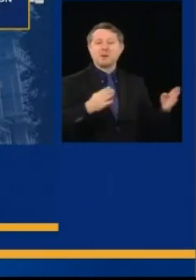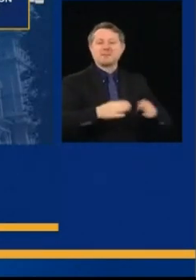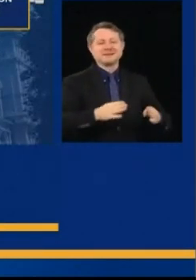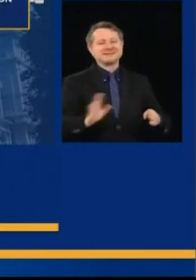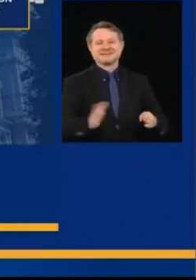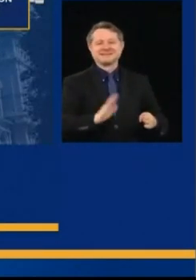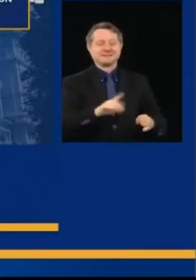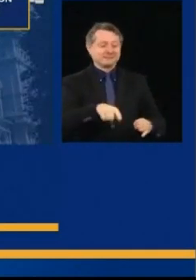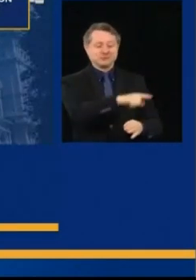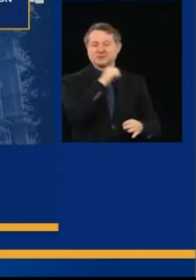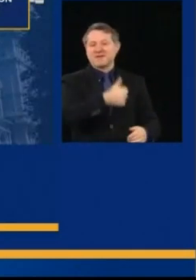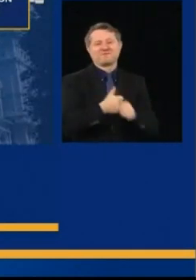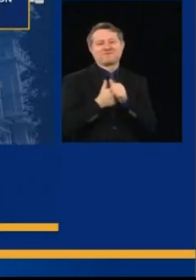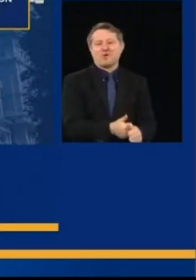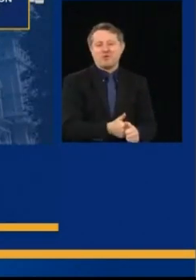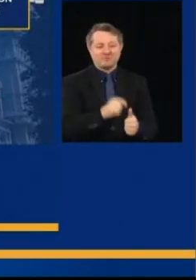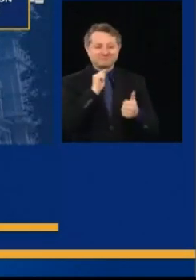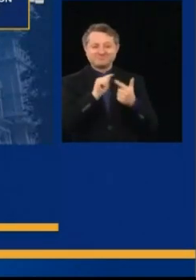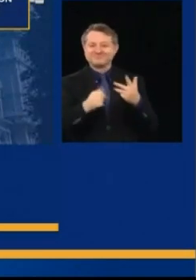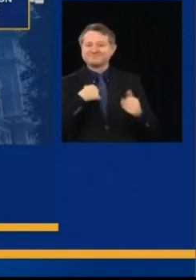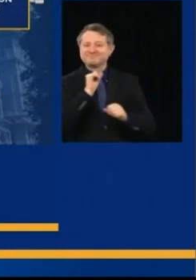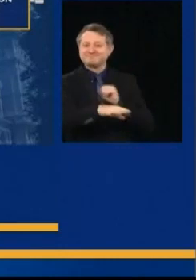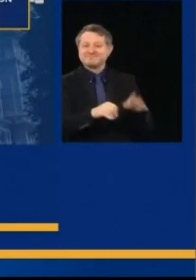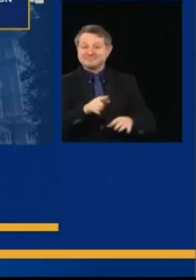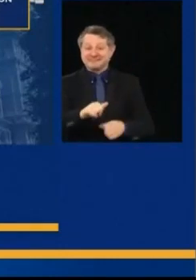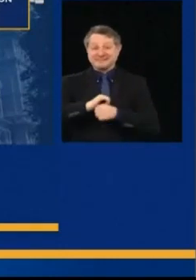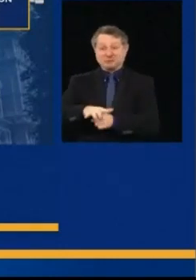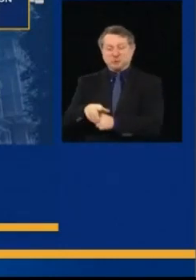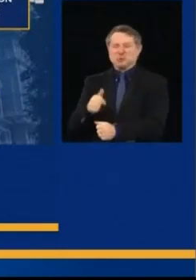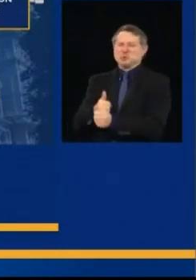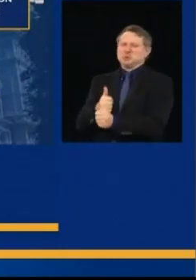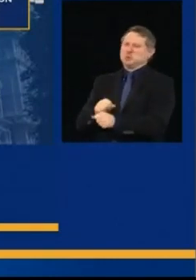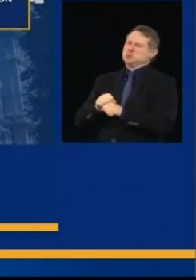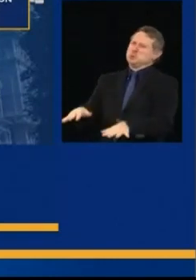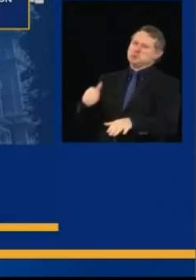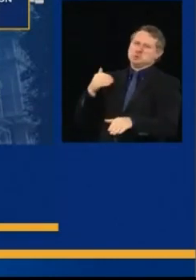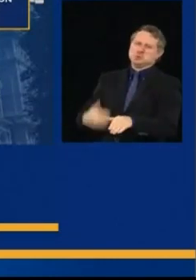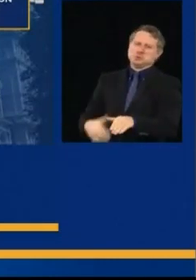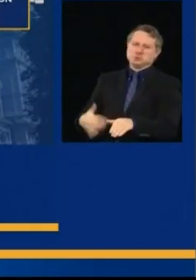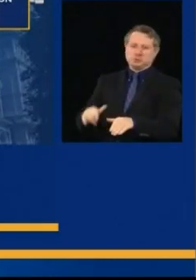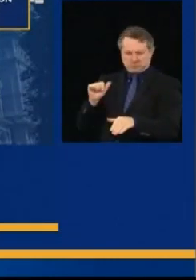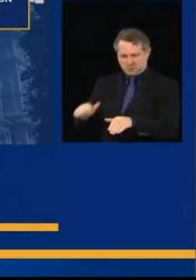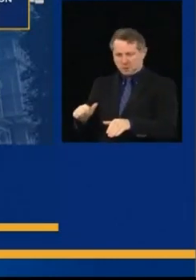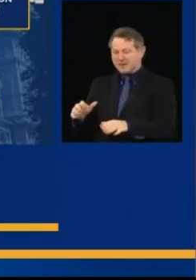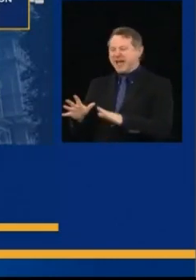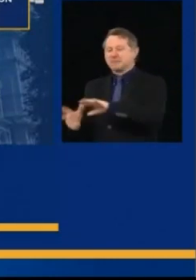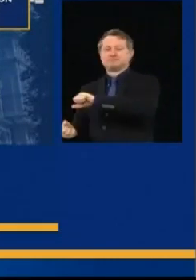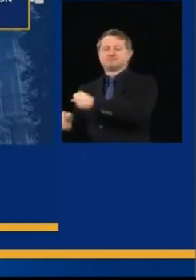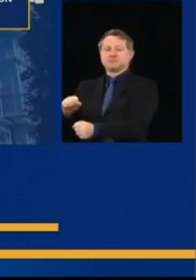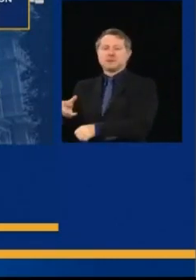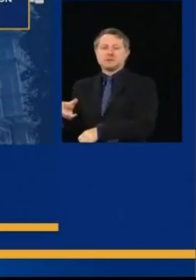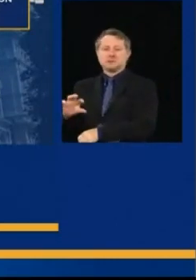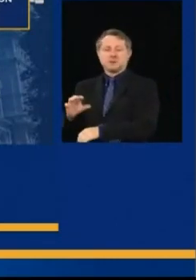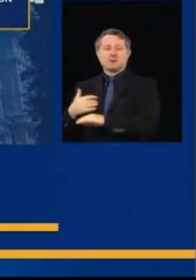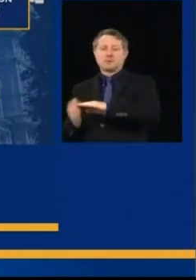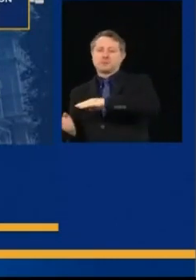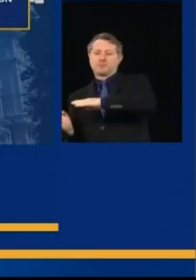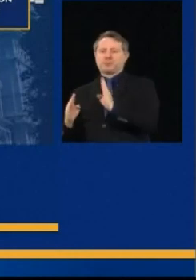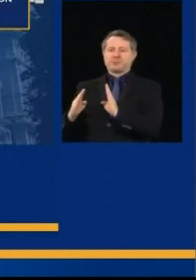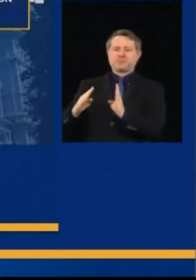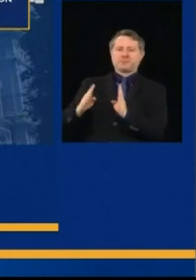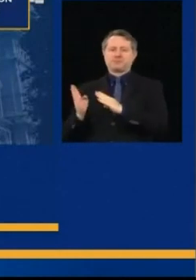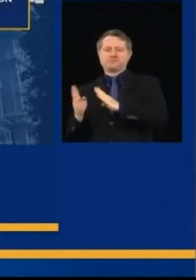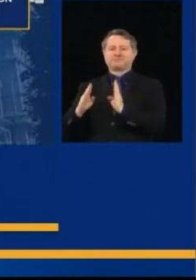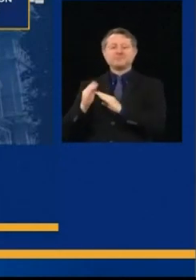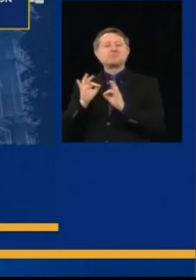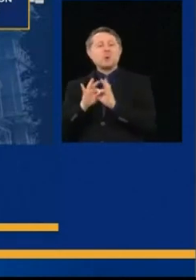precautions and if you see that virus spreading. So give the information to the people. That's what I'm trying to do.